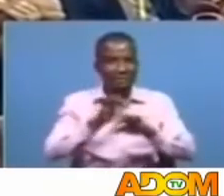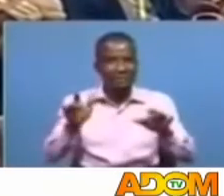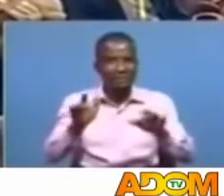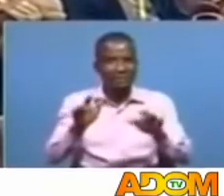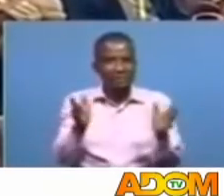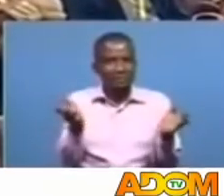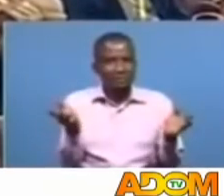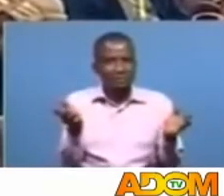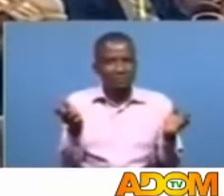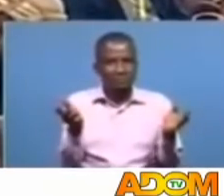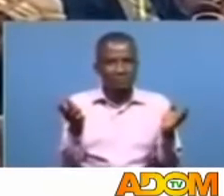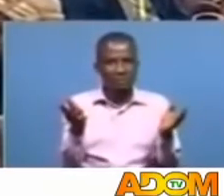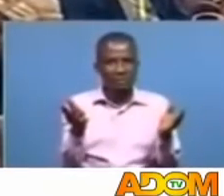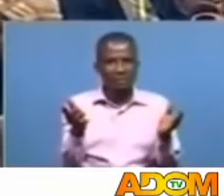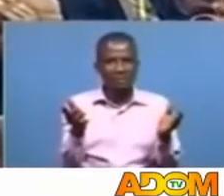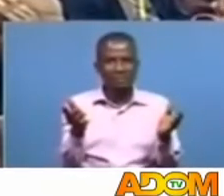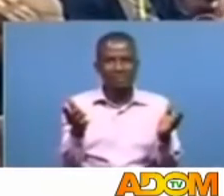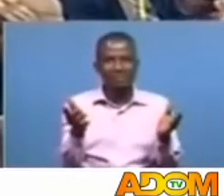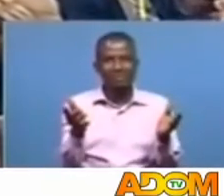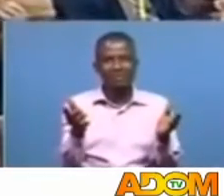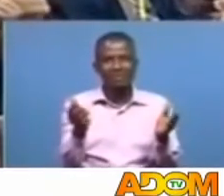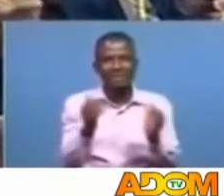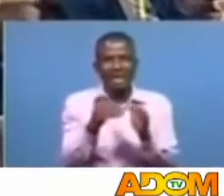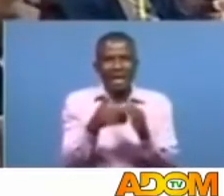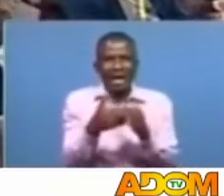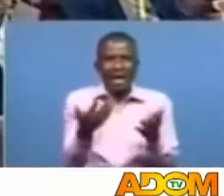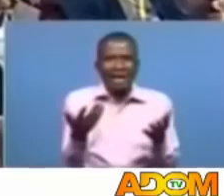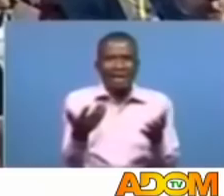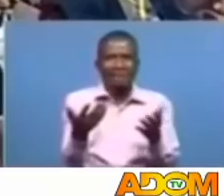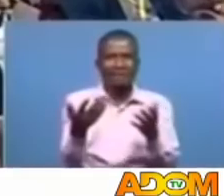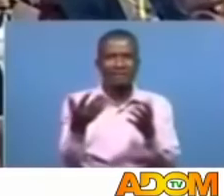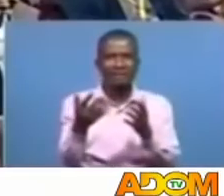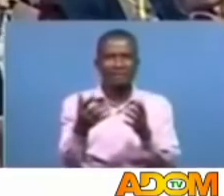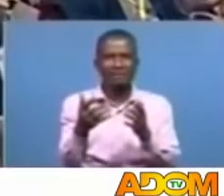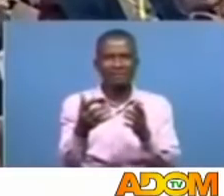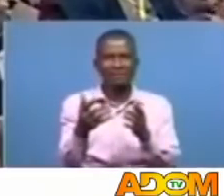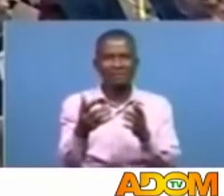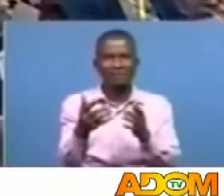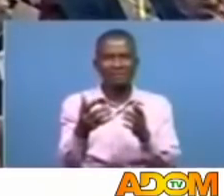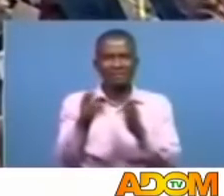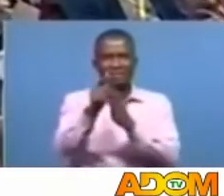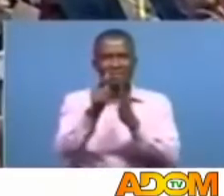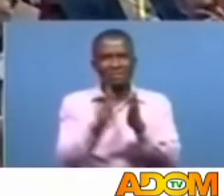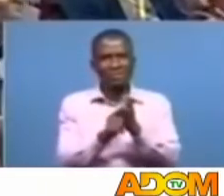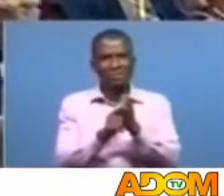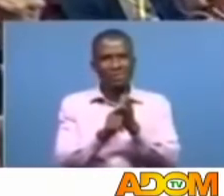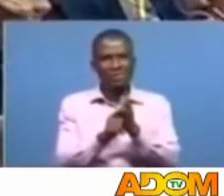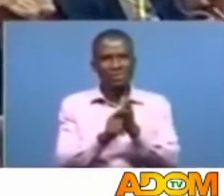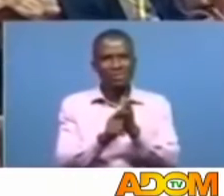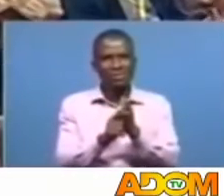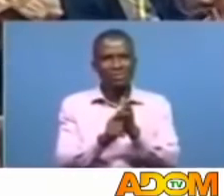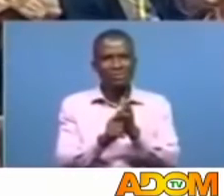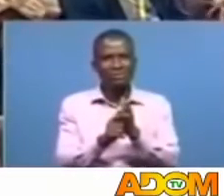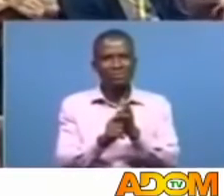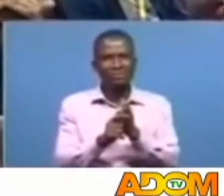nothing could be more basic than the fact that a statute is